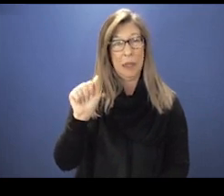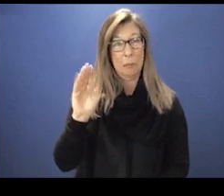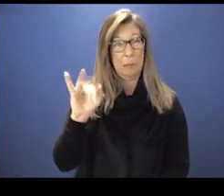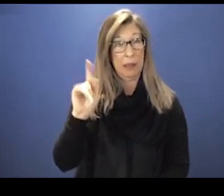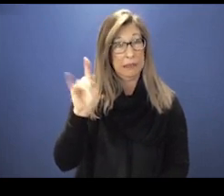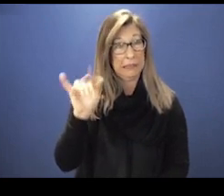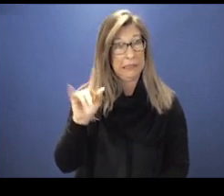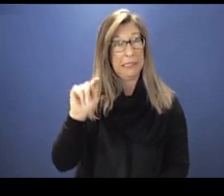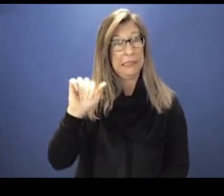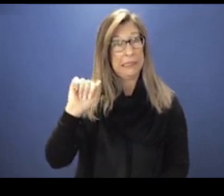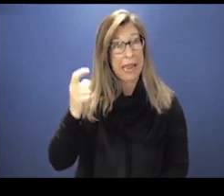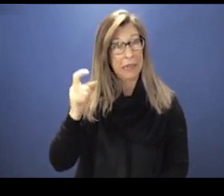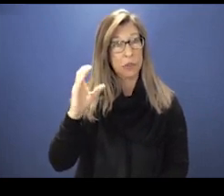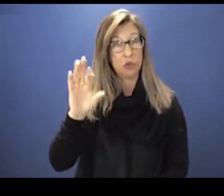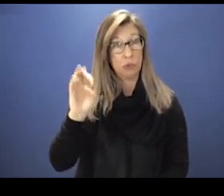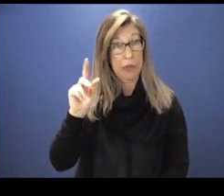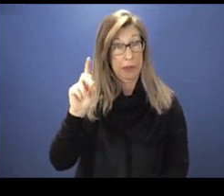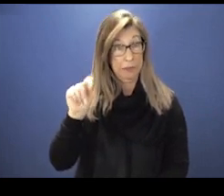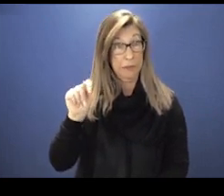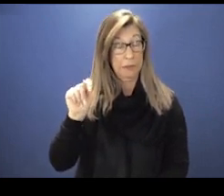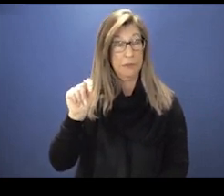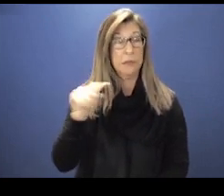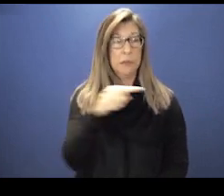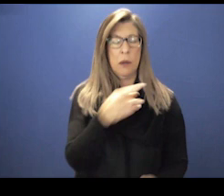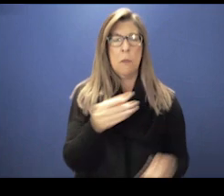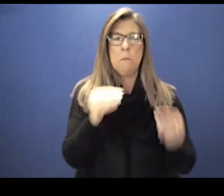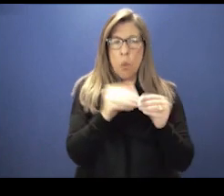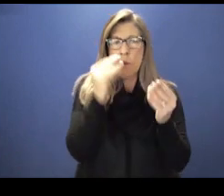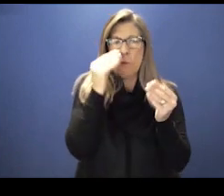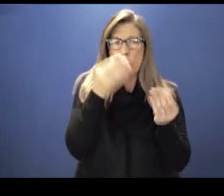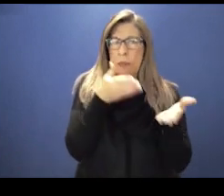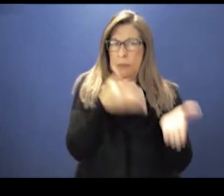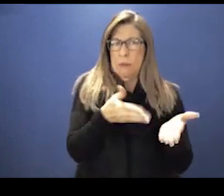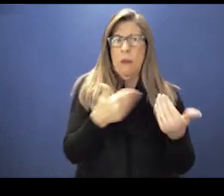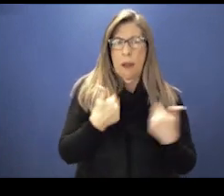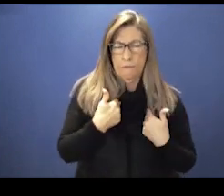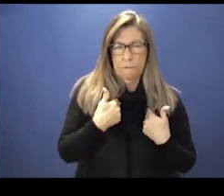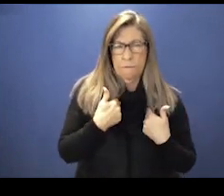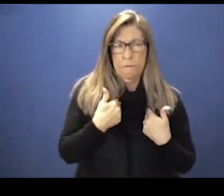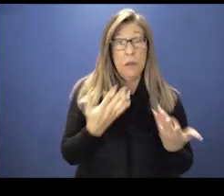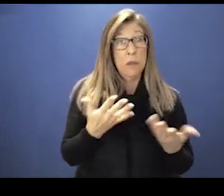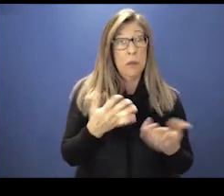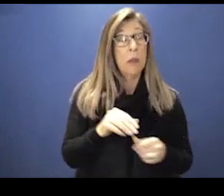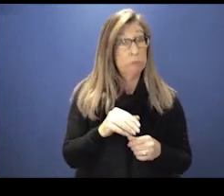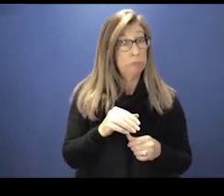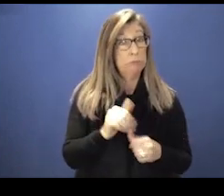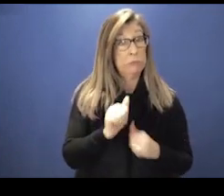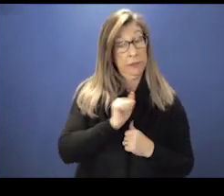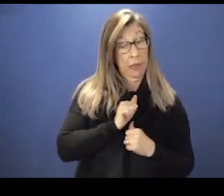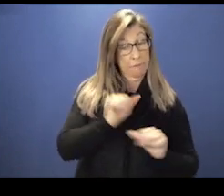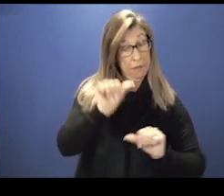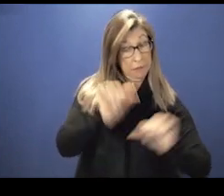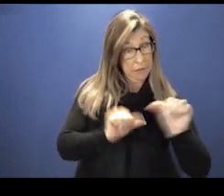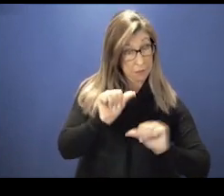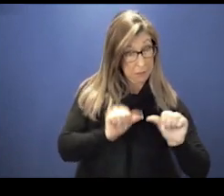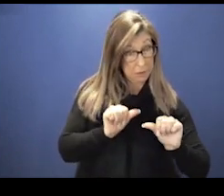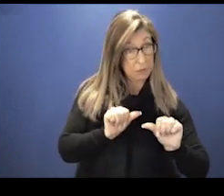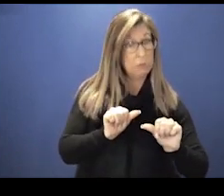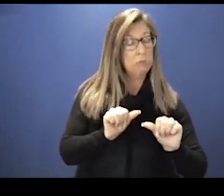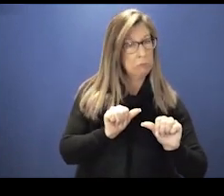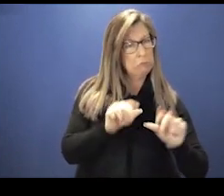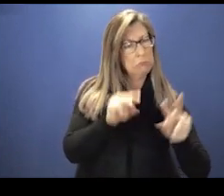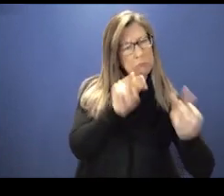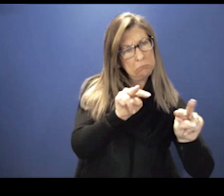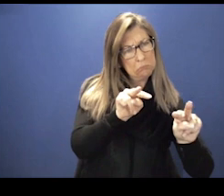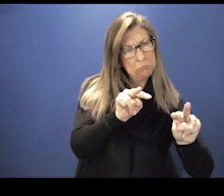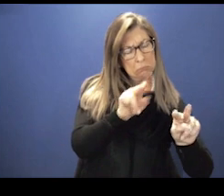canada.ca/disability-tax-credit, provides more information about the disability tax credit, including a self-assessment tool, which helps